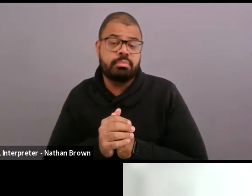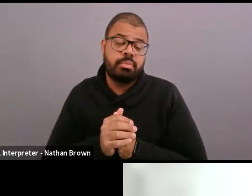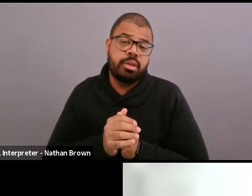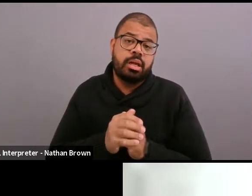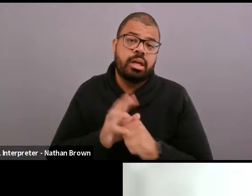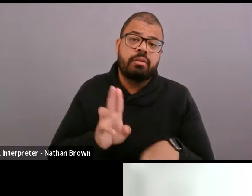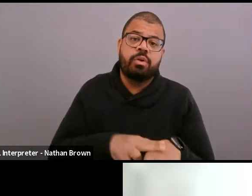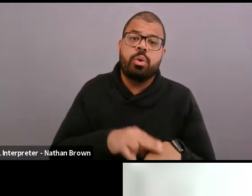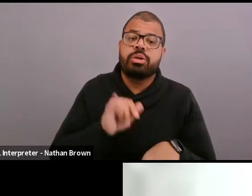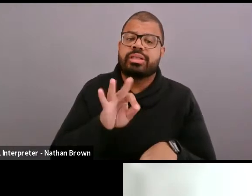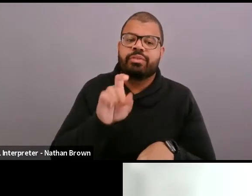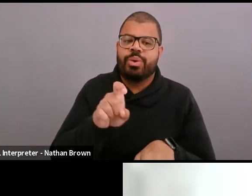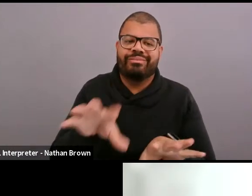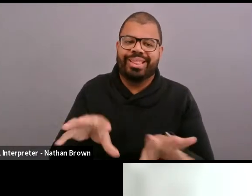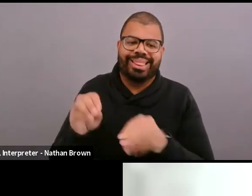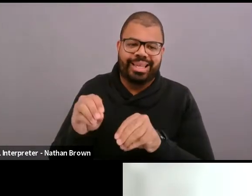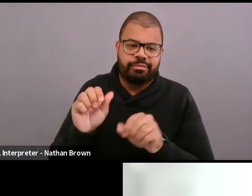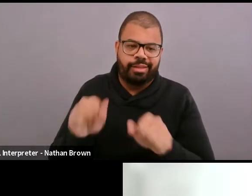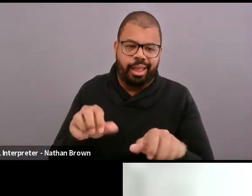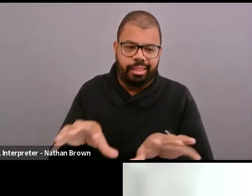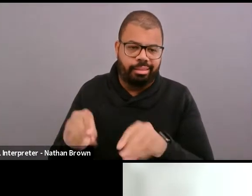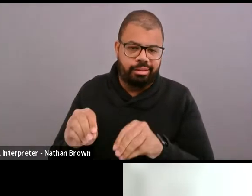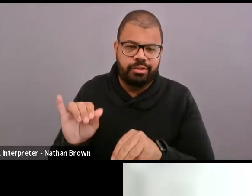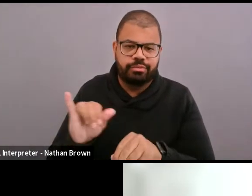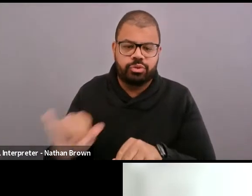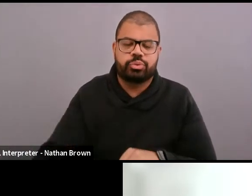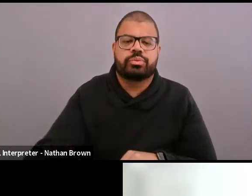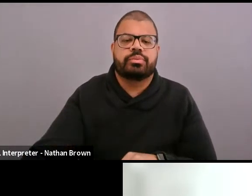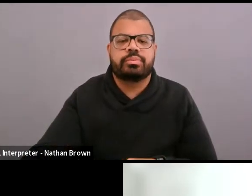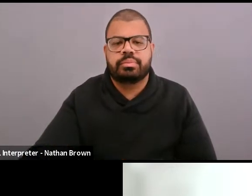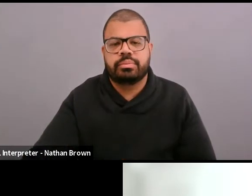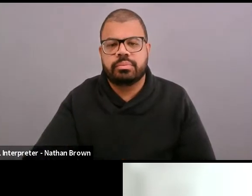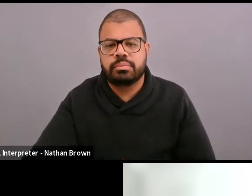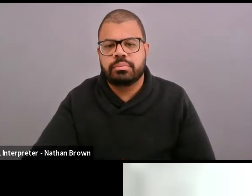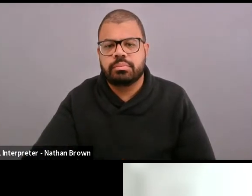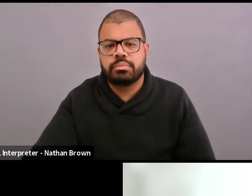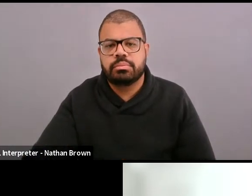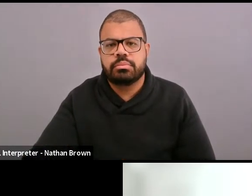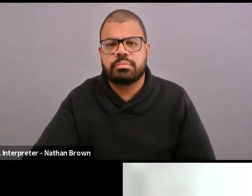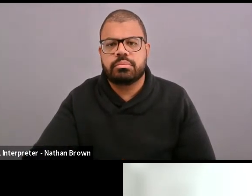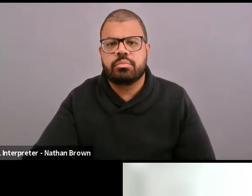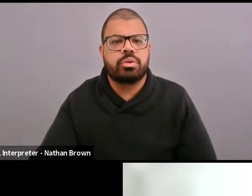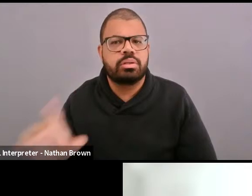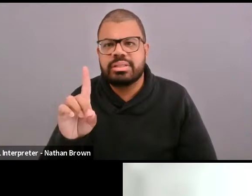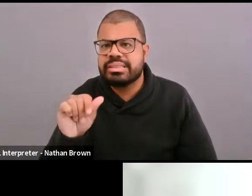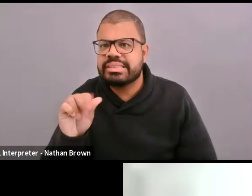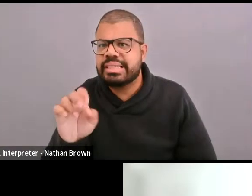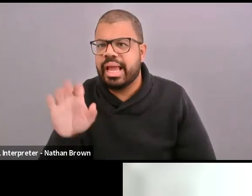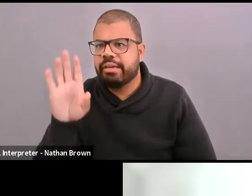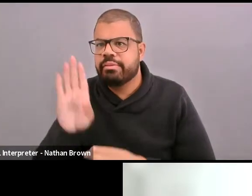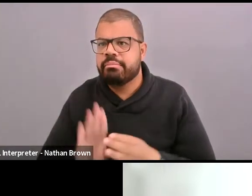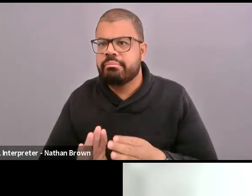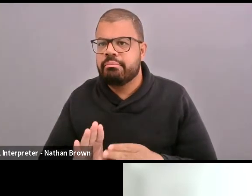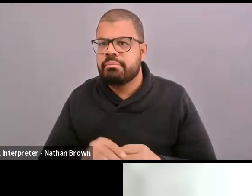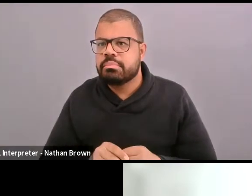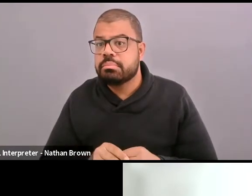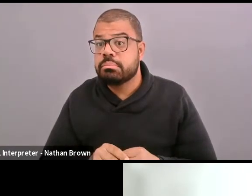you need to leave, feel free to leave. So we'll go ahead and do that. Although I saw Dave just put his hand down, so I'm not sure. Dave, I didn't mean